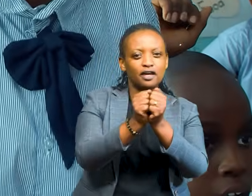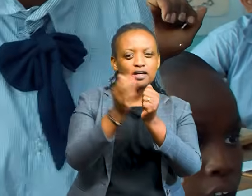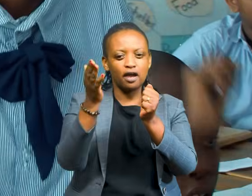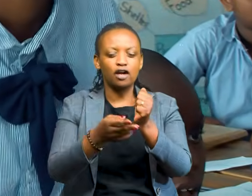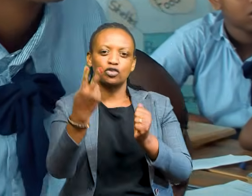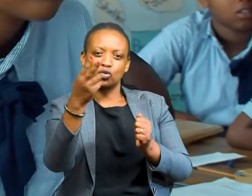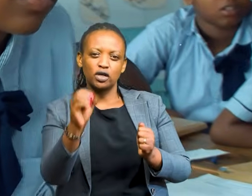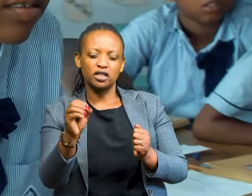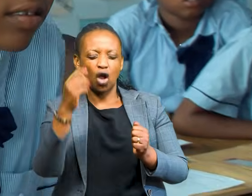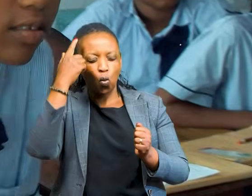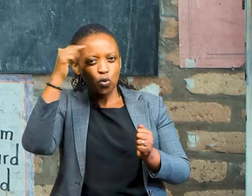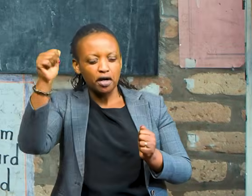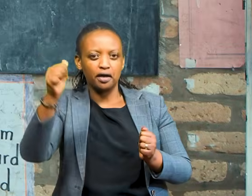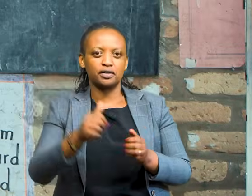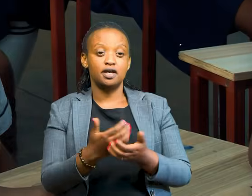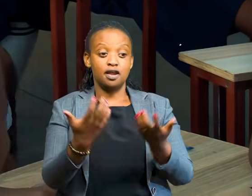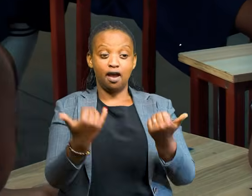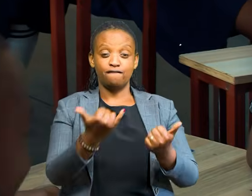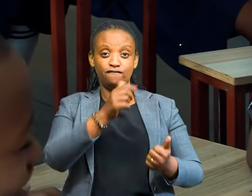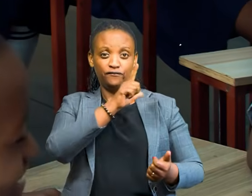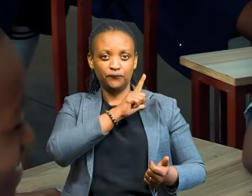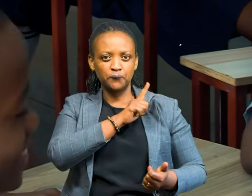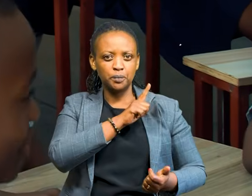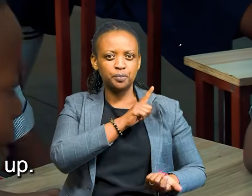10 out of 20. Brilliant. Find the